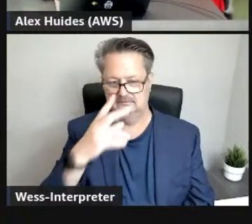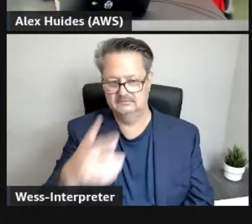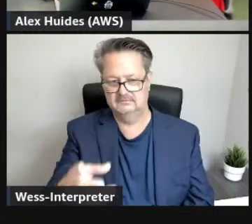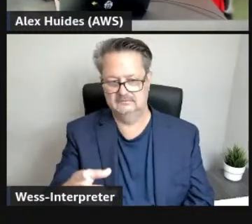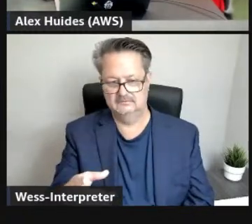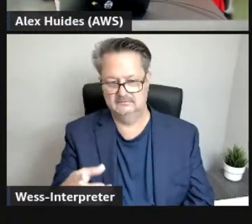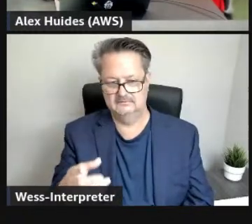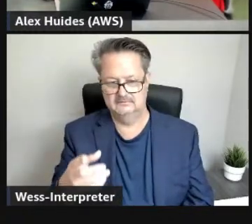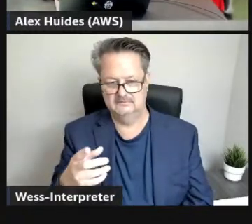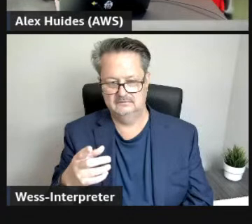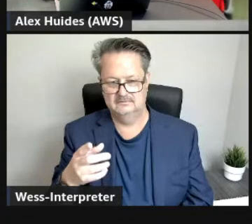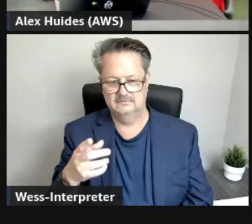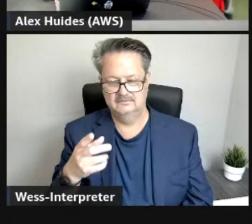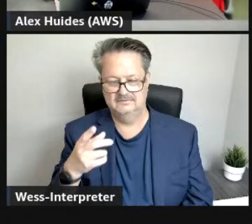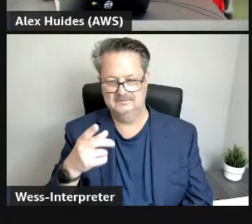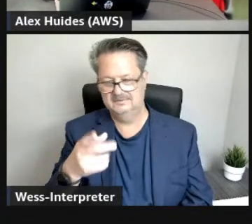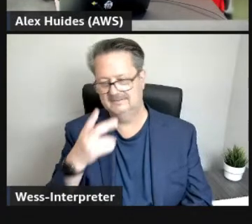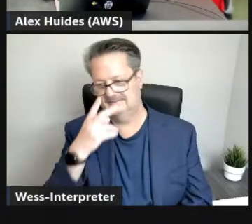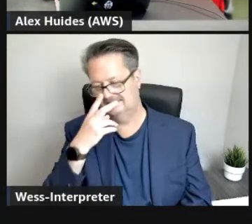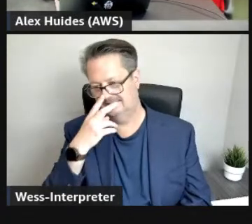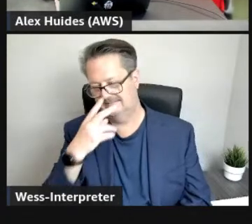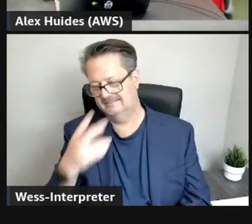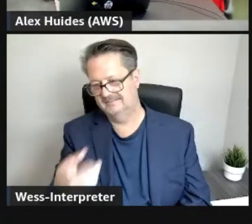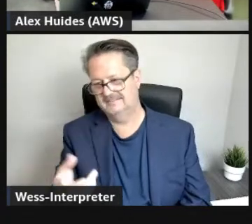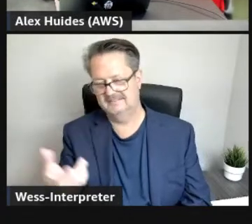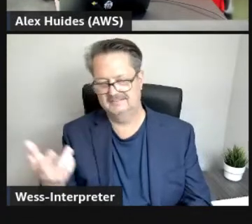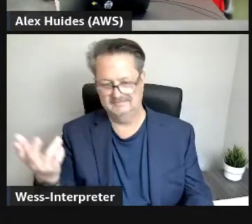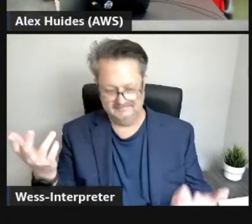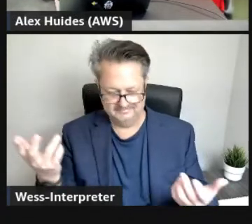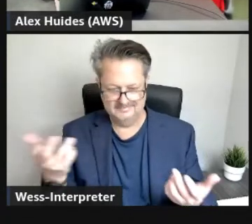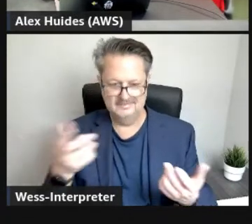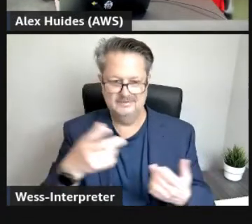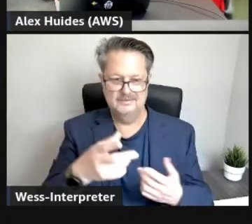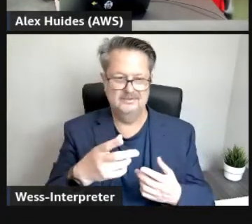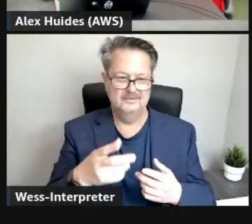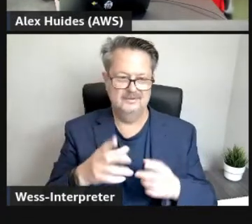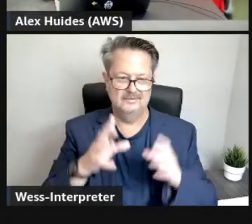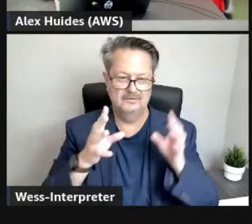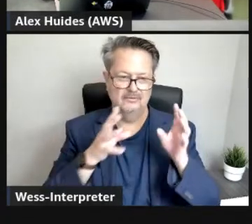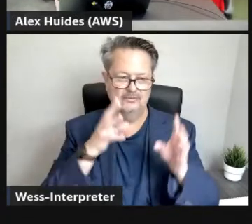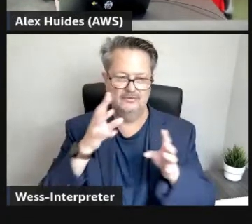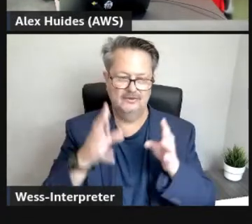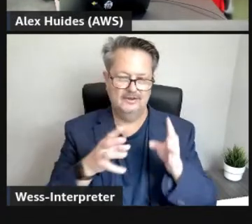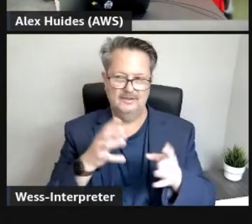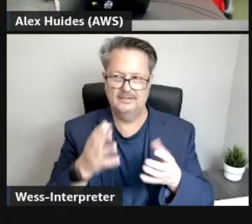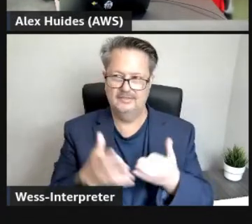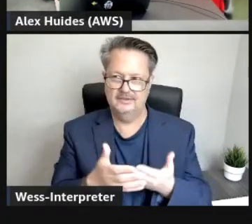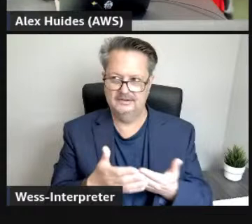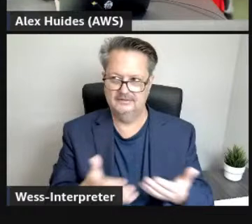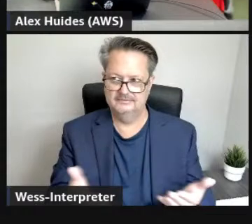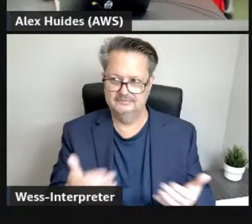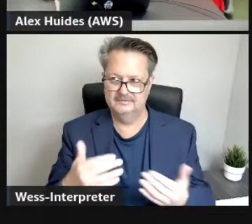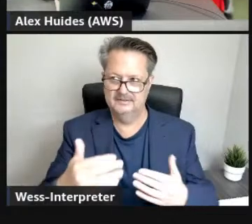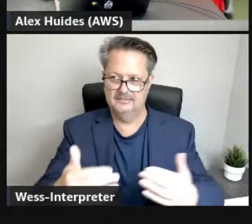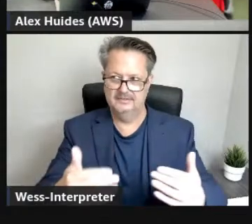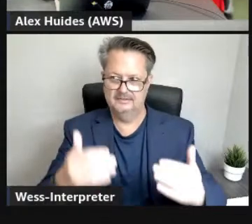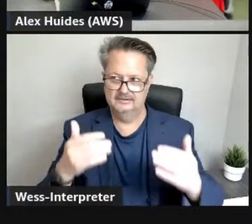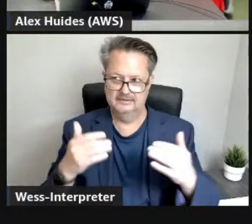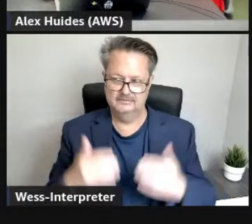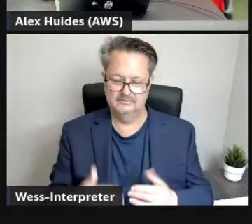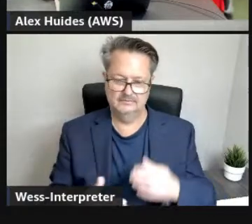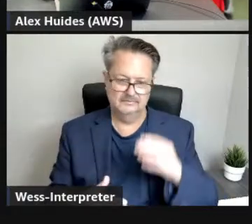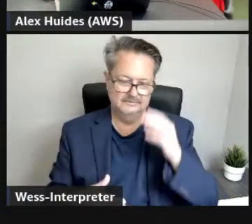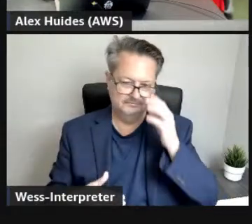will be running as I create things. In the namespace 1, we have